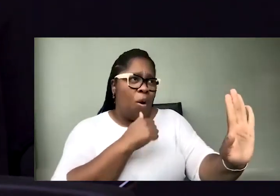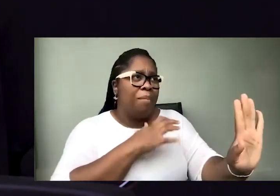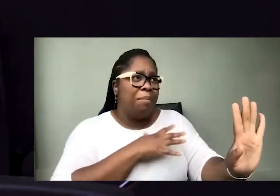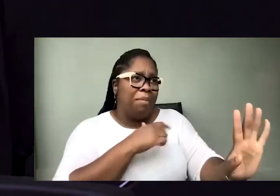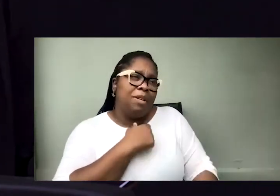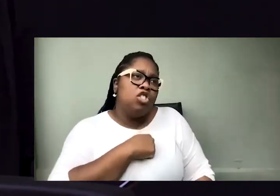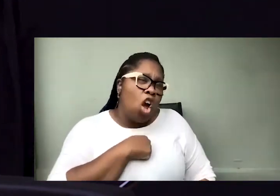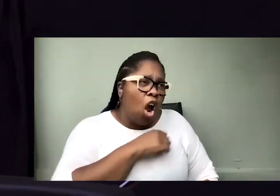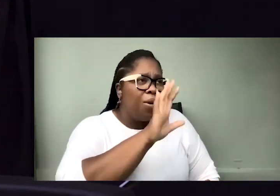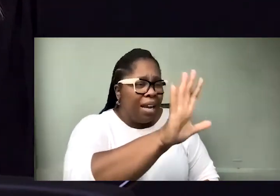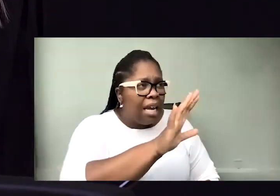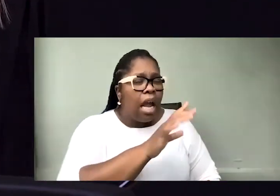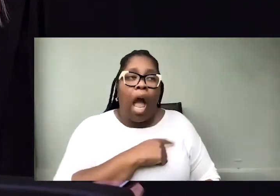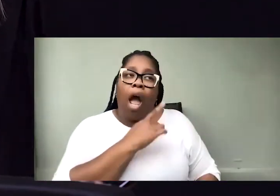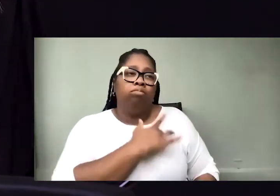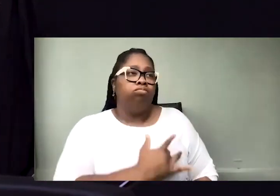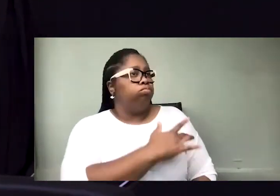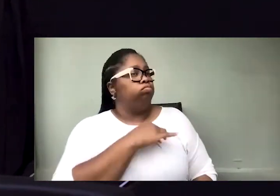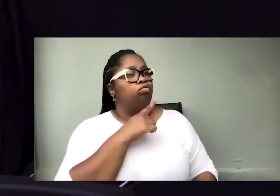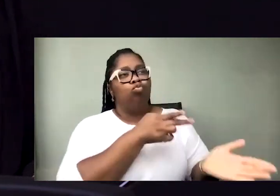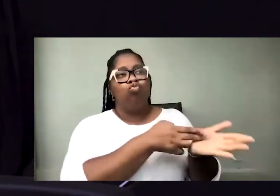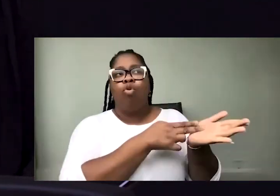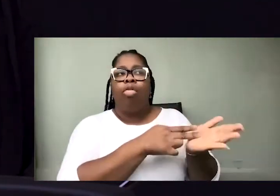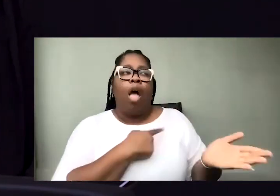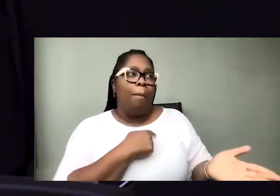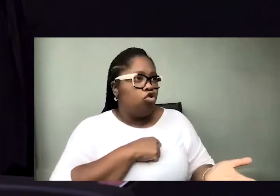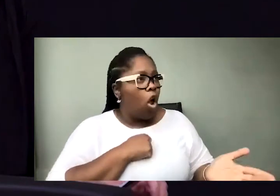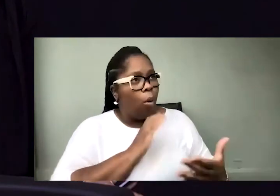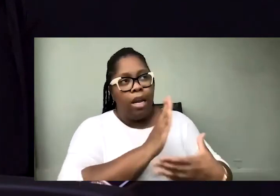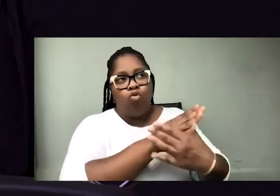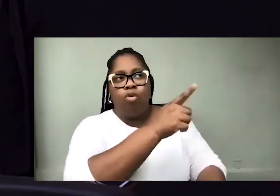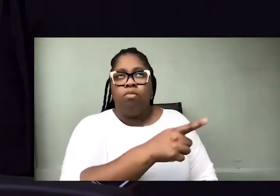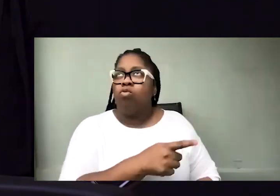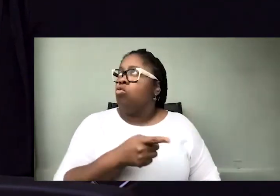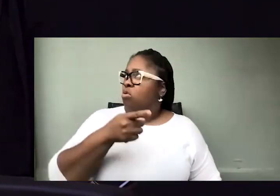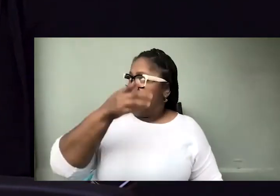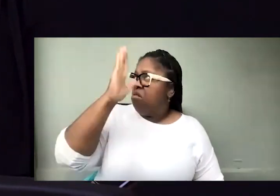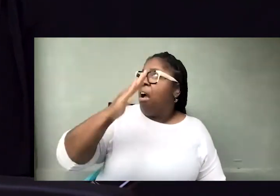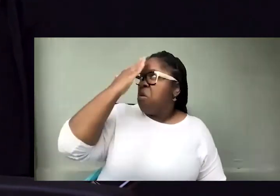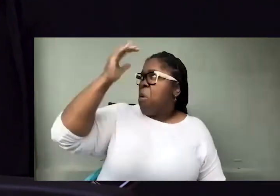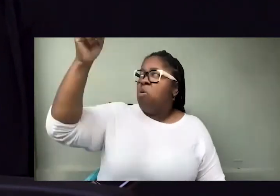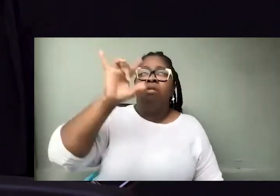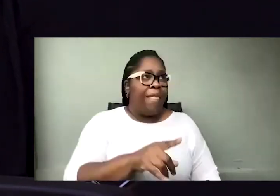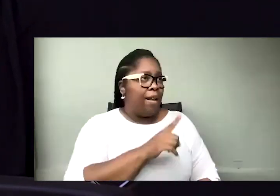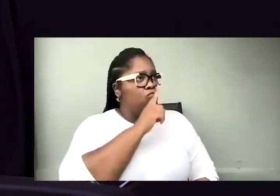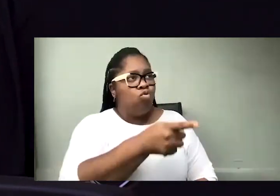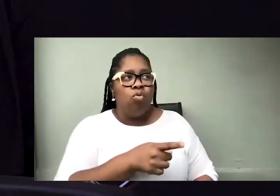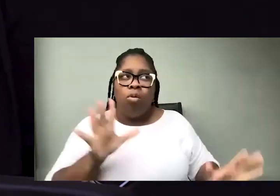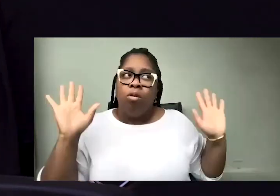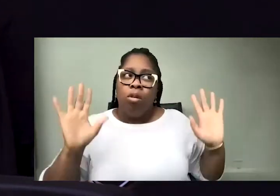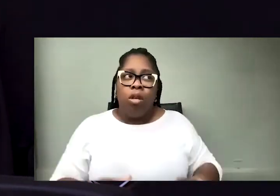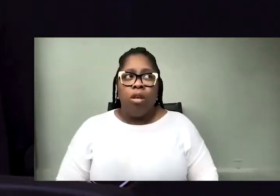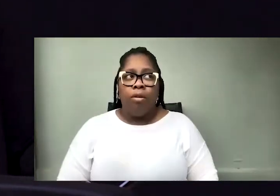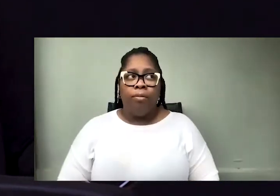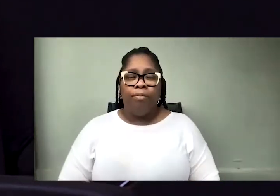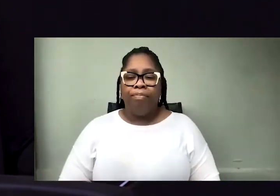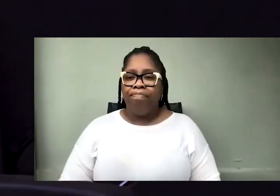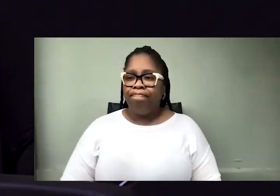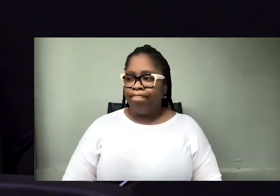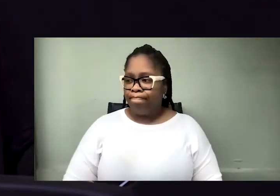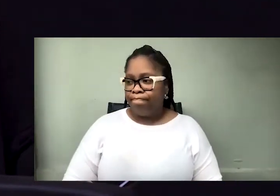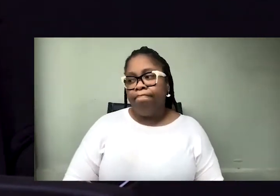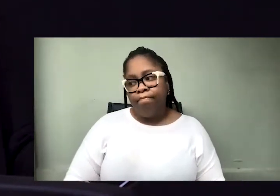That's okay. But I'm telling you, I swear to God, it's the truth. So help me God, it's the truth. Well, thank you for sharing your